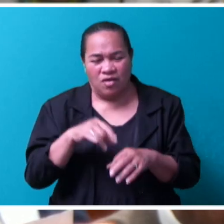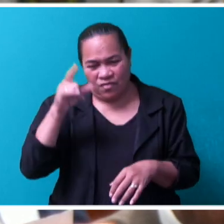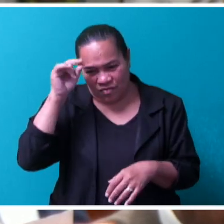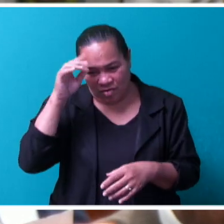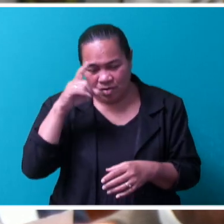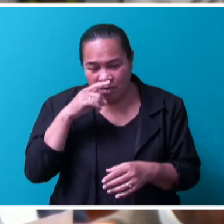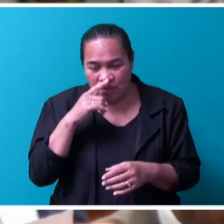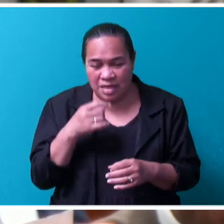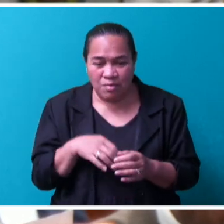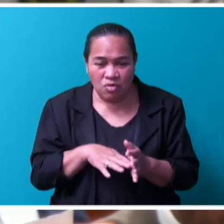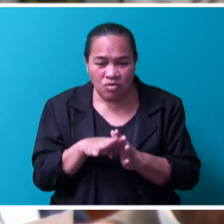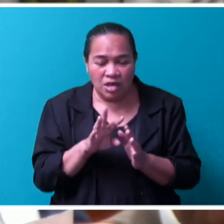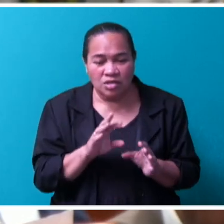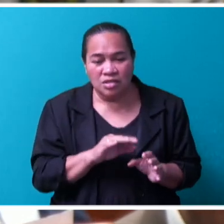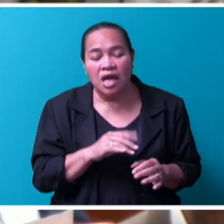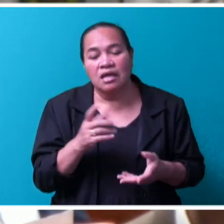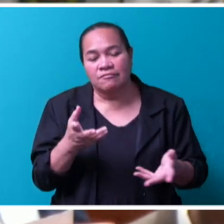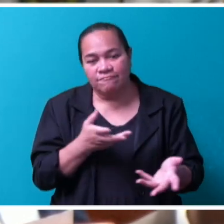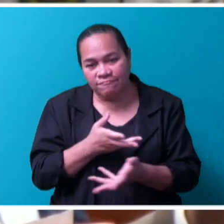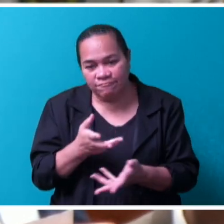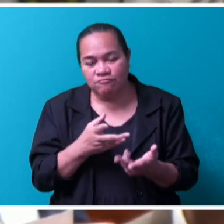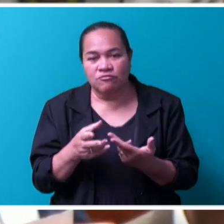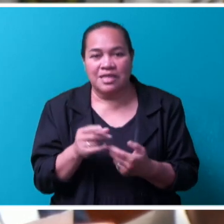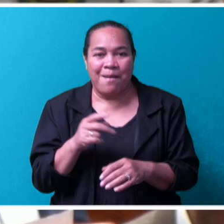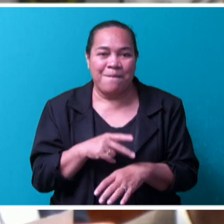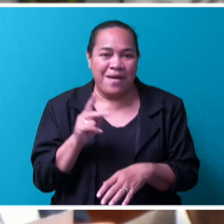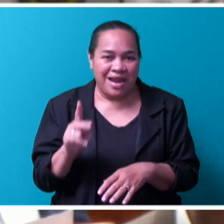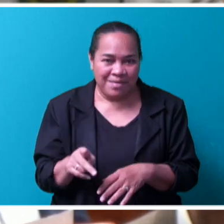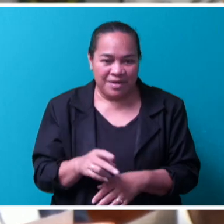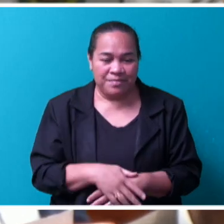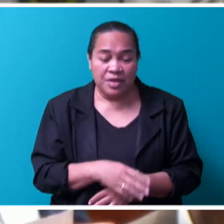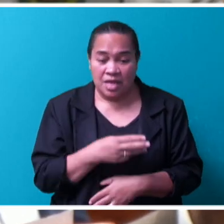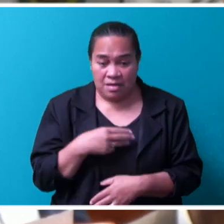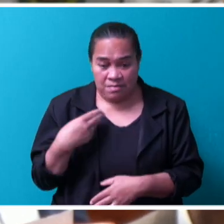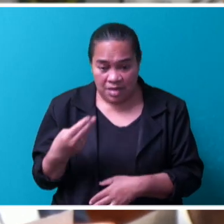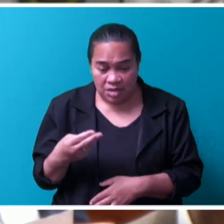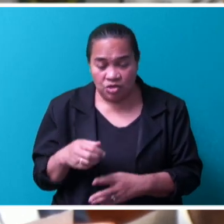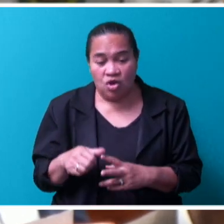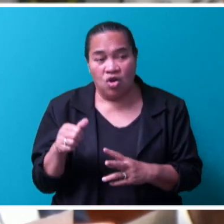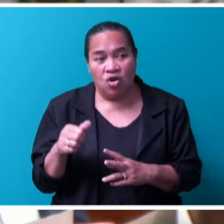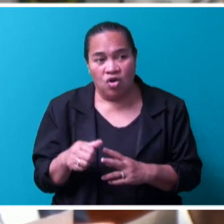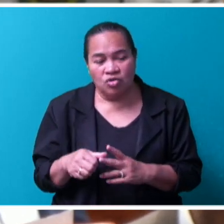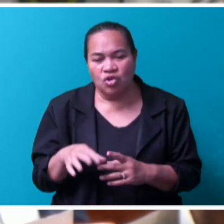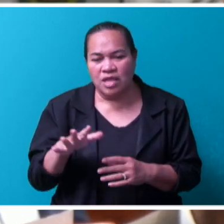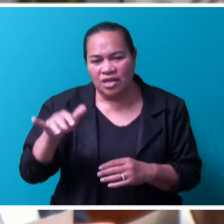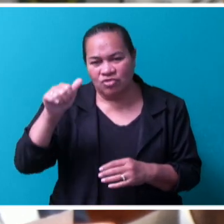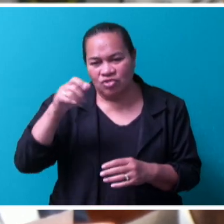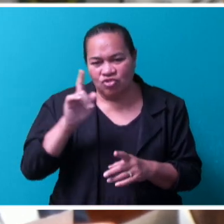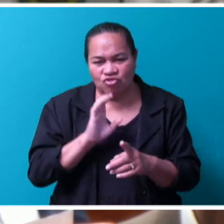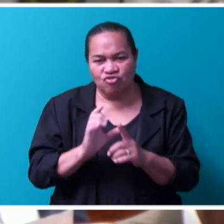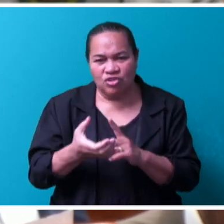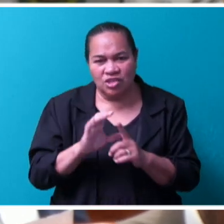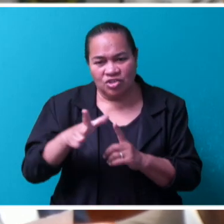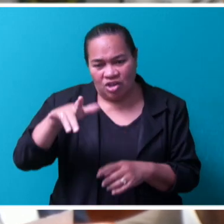to parliamentary consultation. The Ministry also progressed the Traditional Knowledge and Cultural Expression